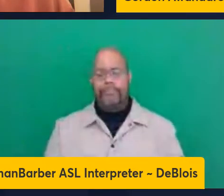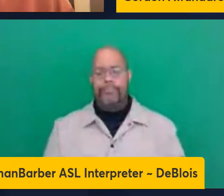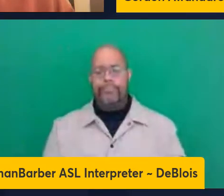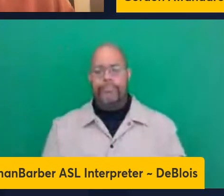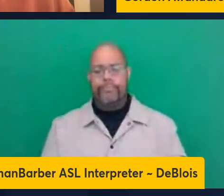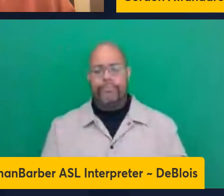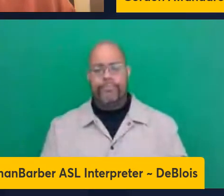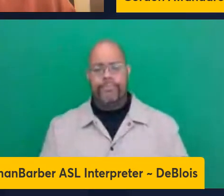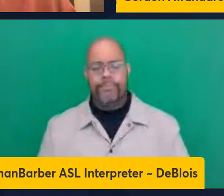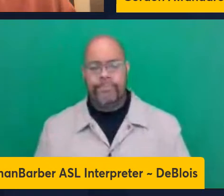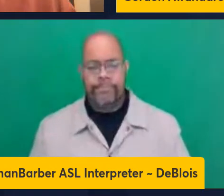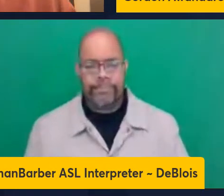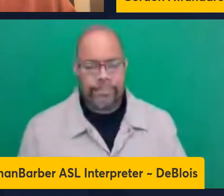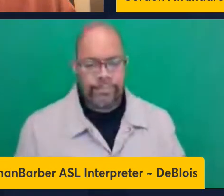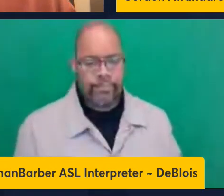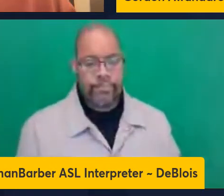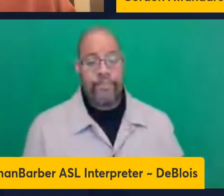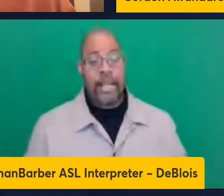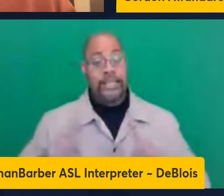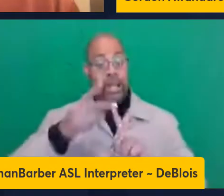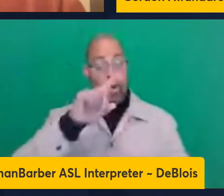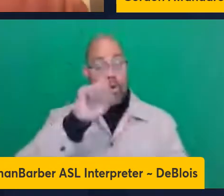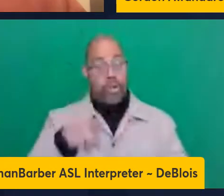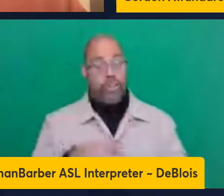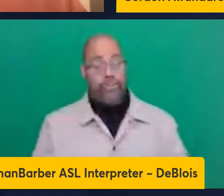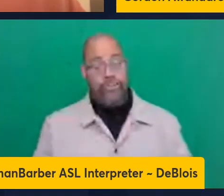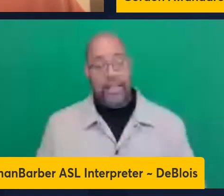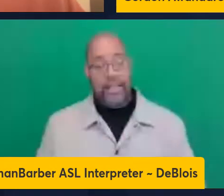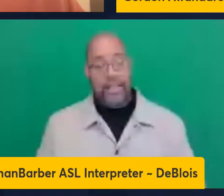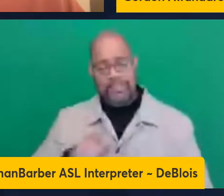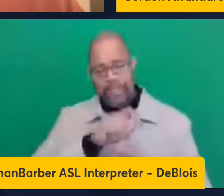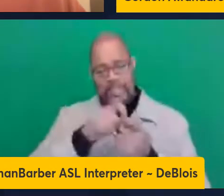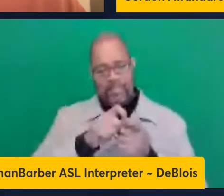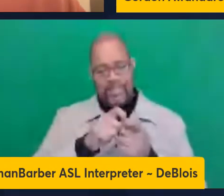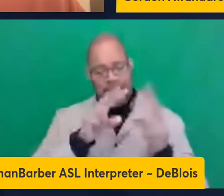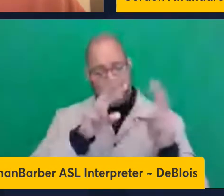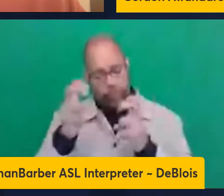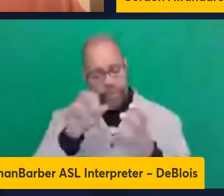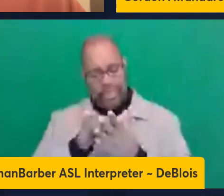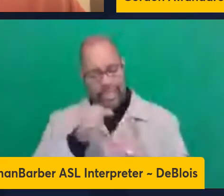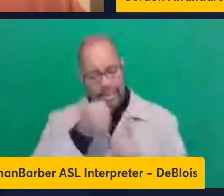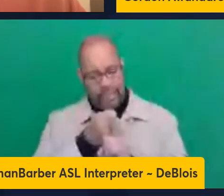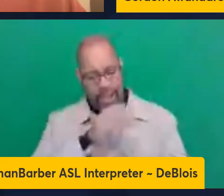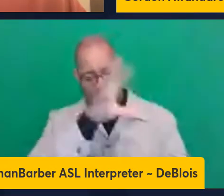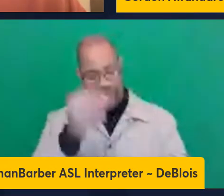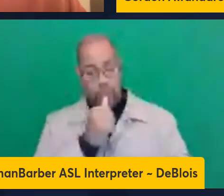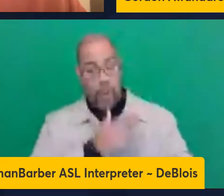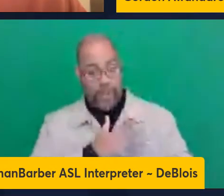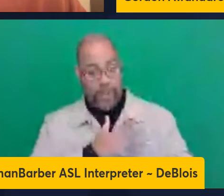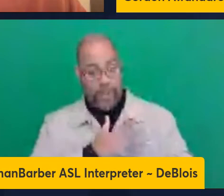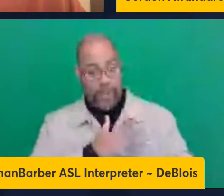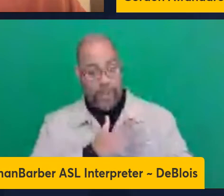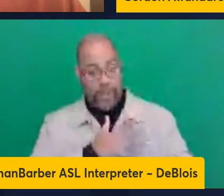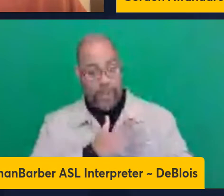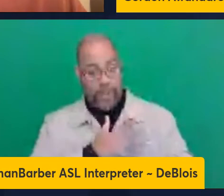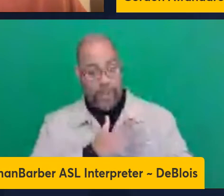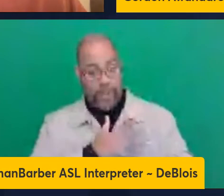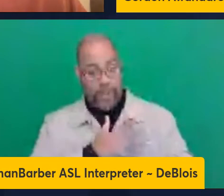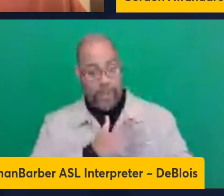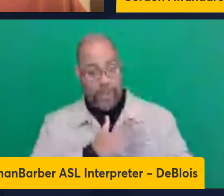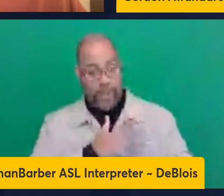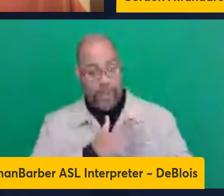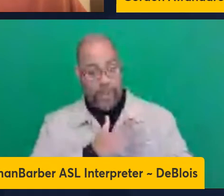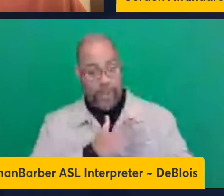Awesome. The second question is there are specific issues that impact African women, and there are many of us in